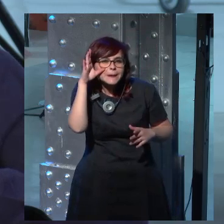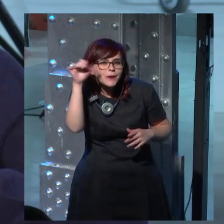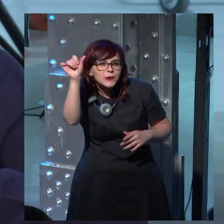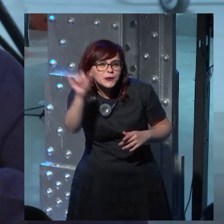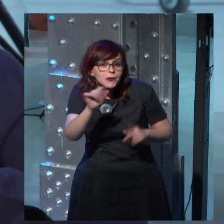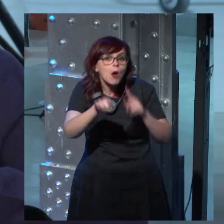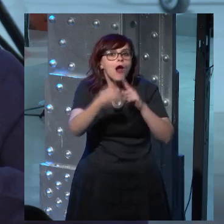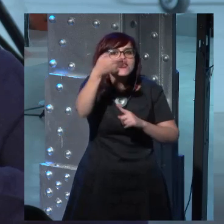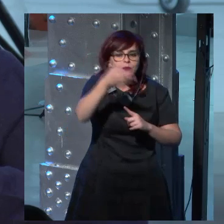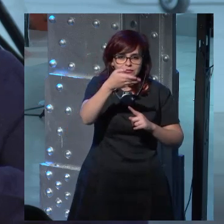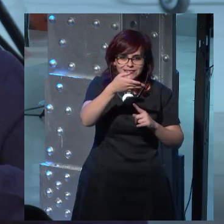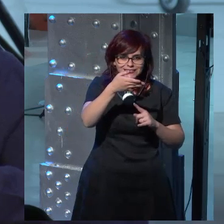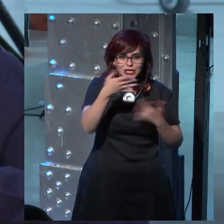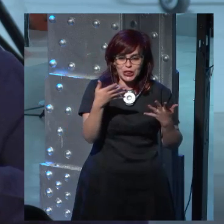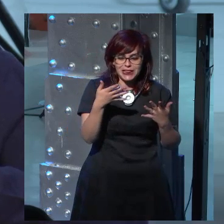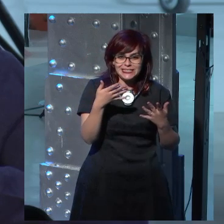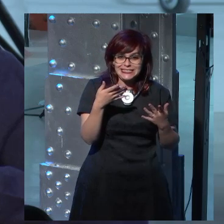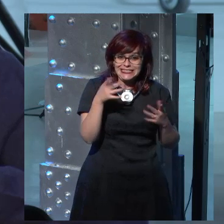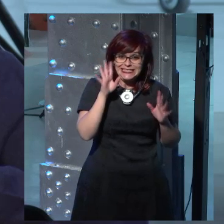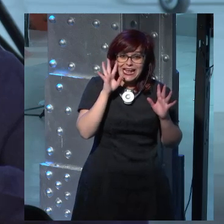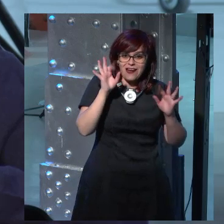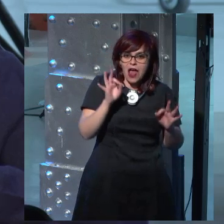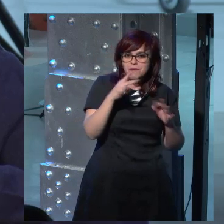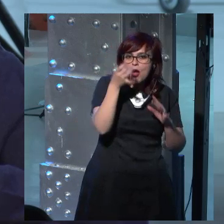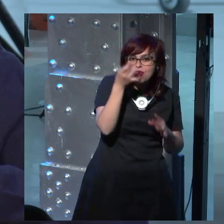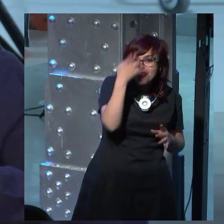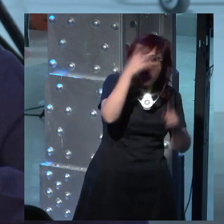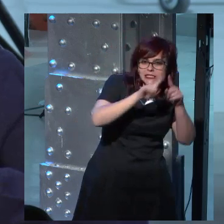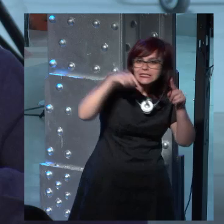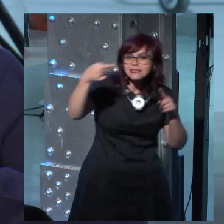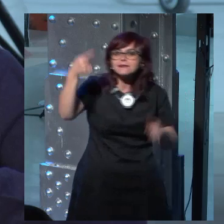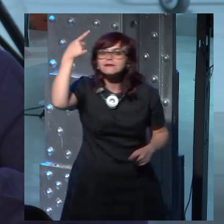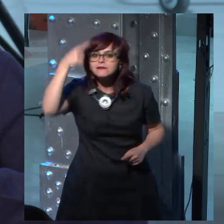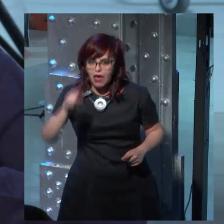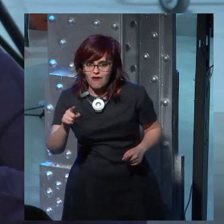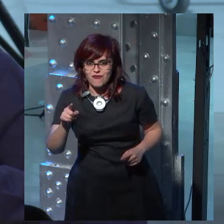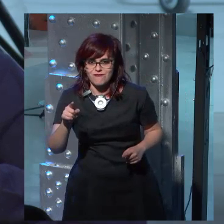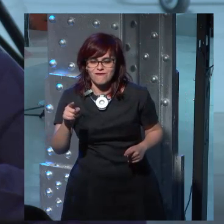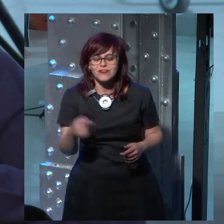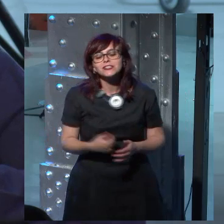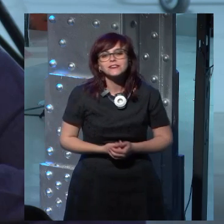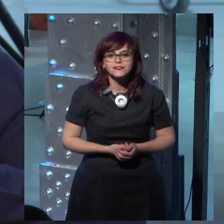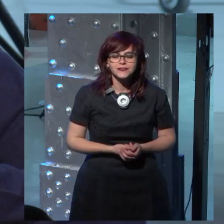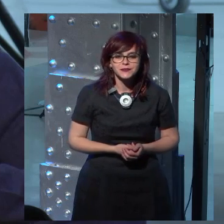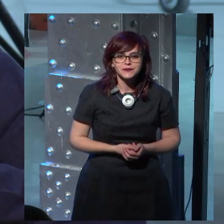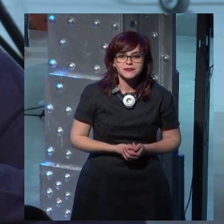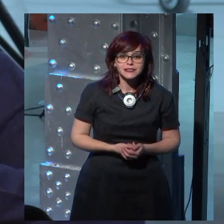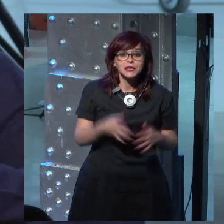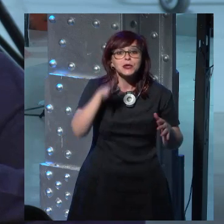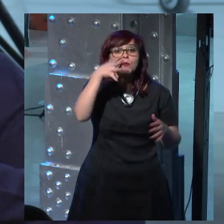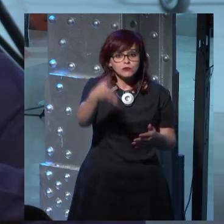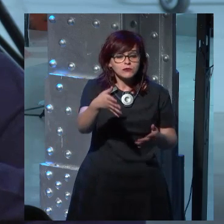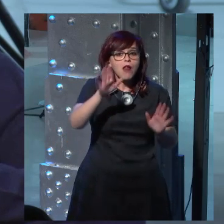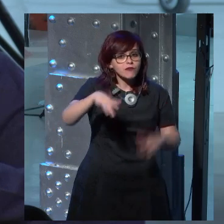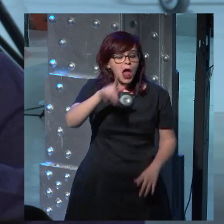that level right from the start. And it made it possible for us to do this